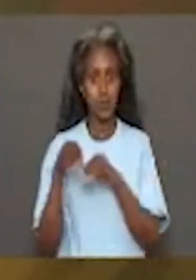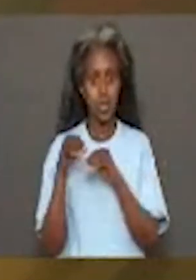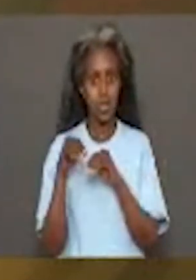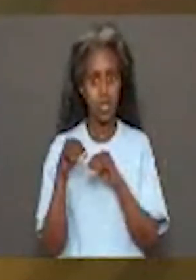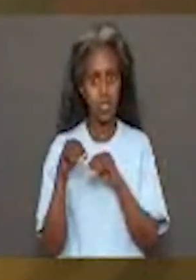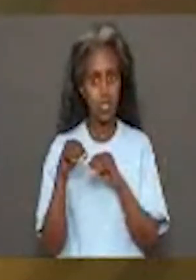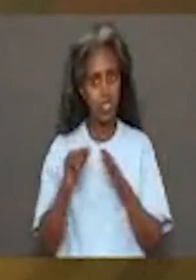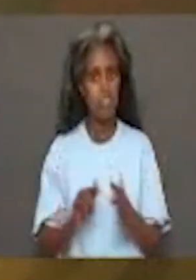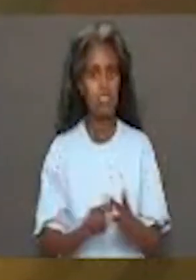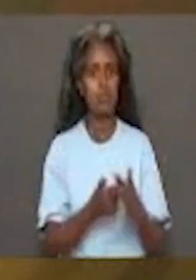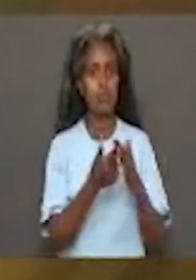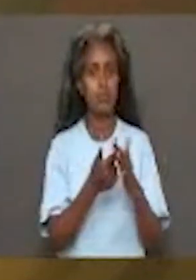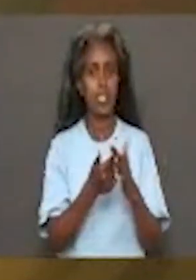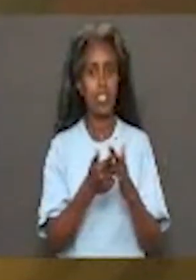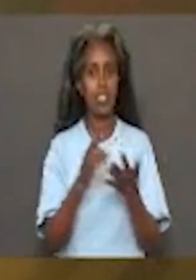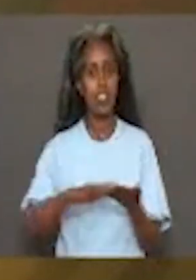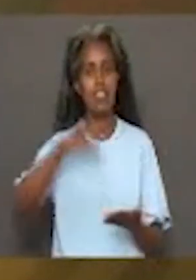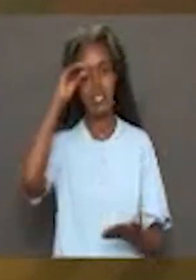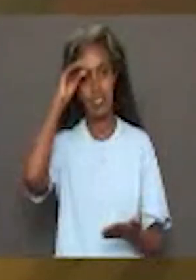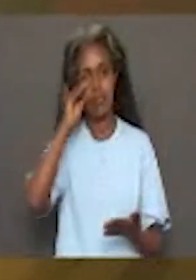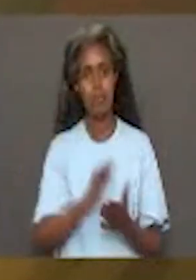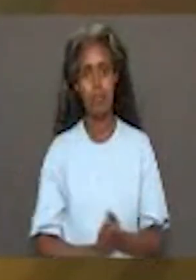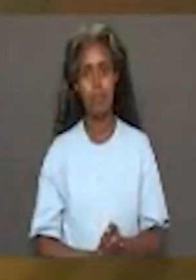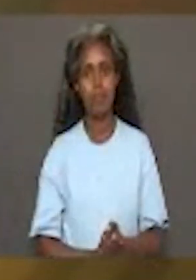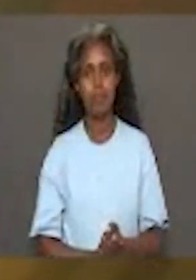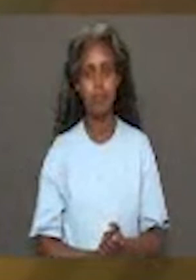students, let us begin the lesson.